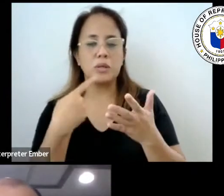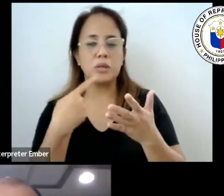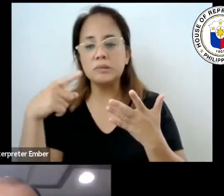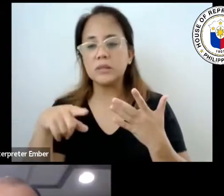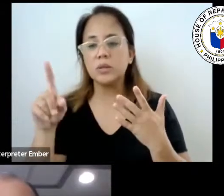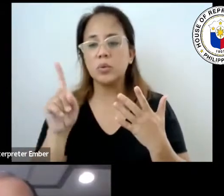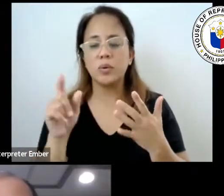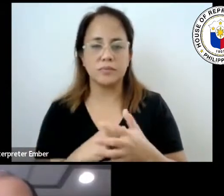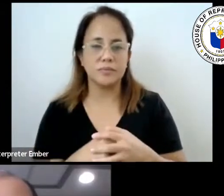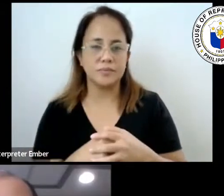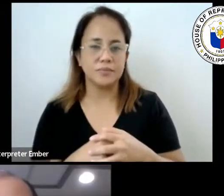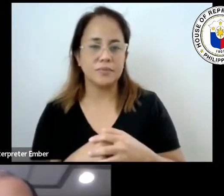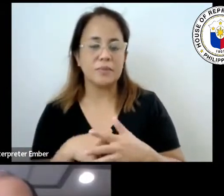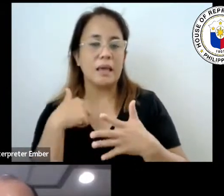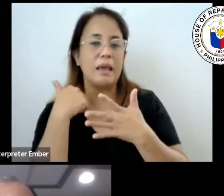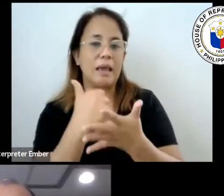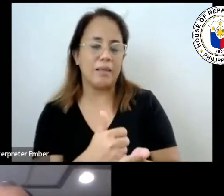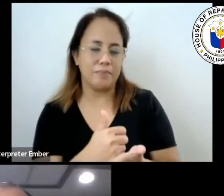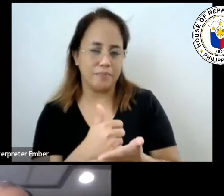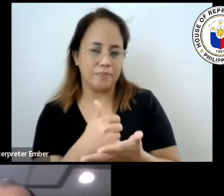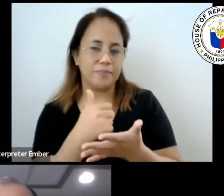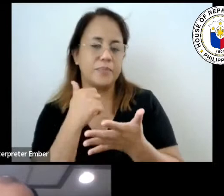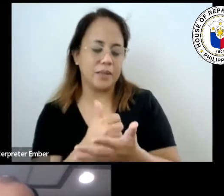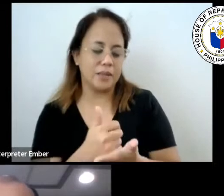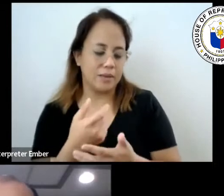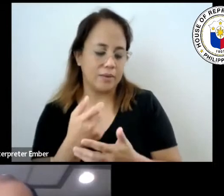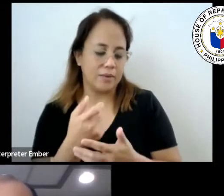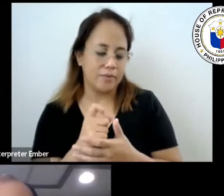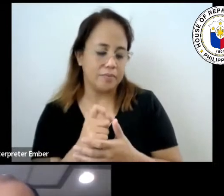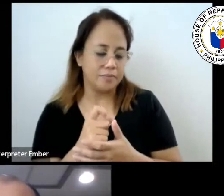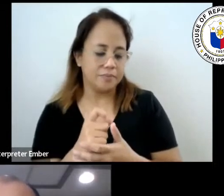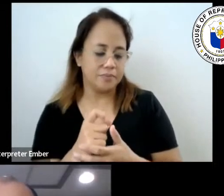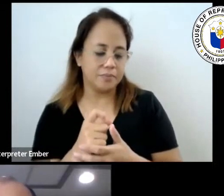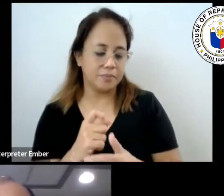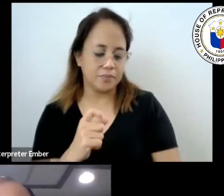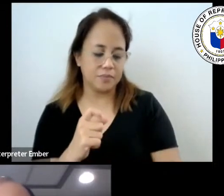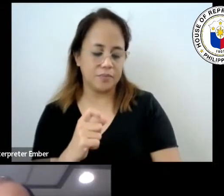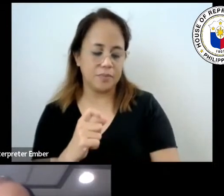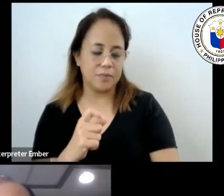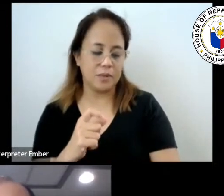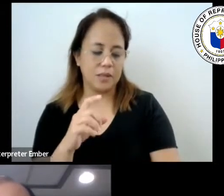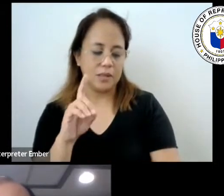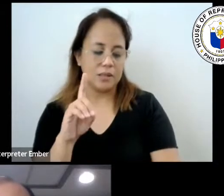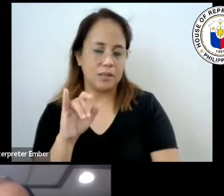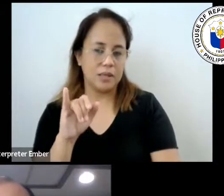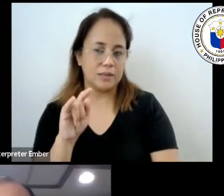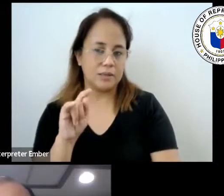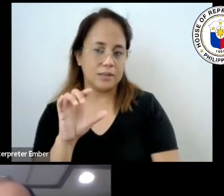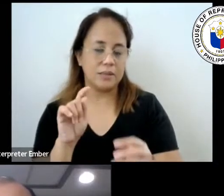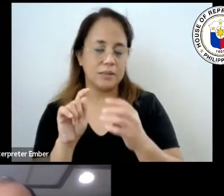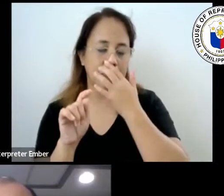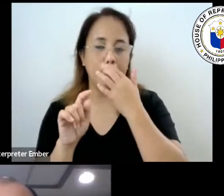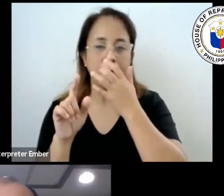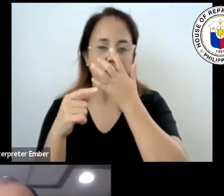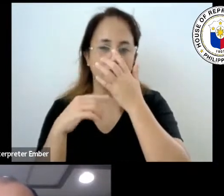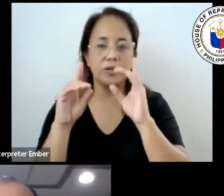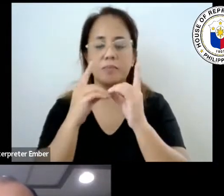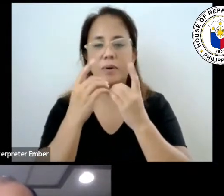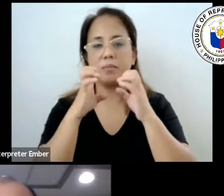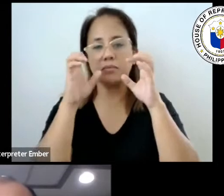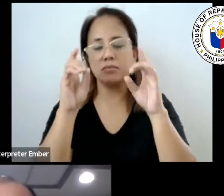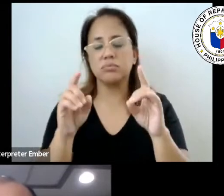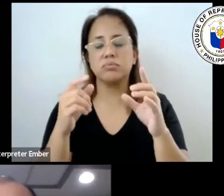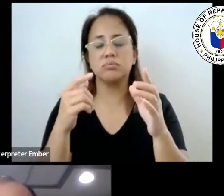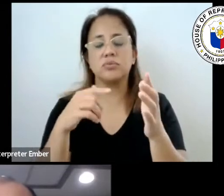help from NTC, DICT, for the Department of Education in Congress to be able to create